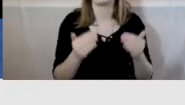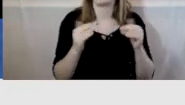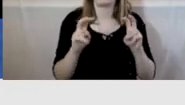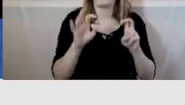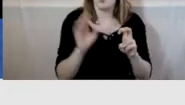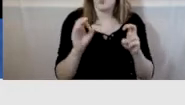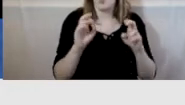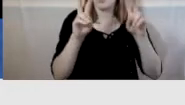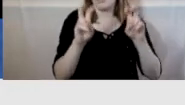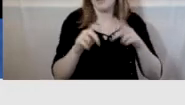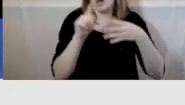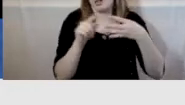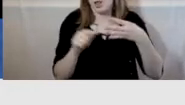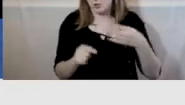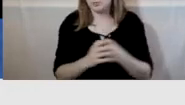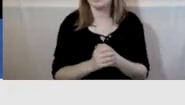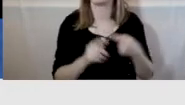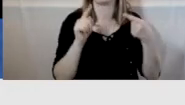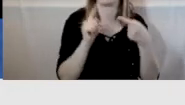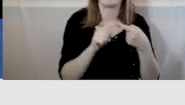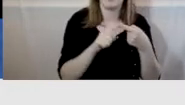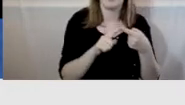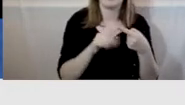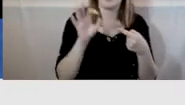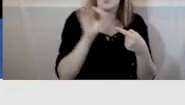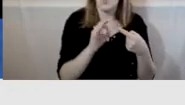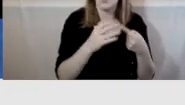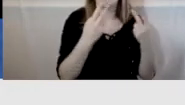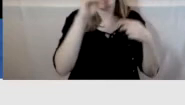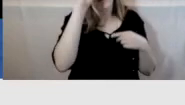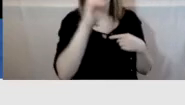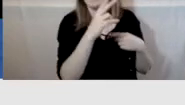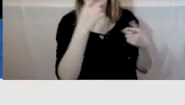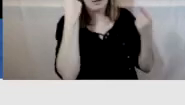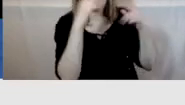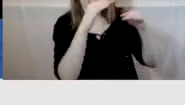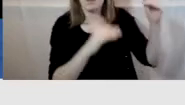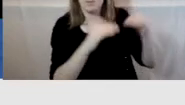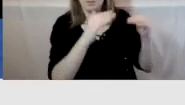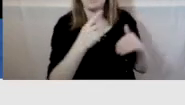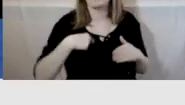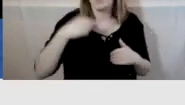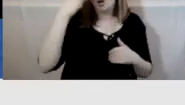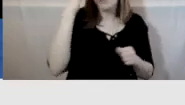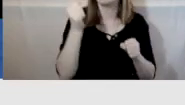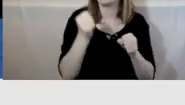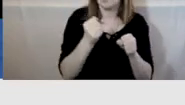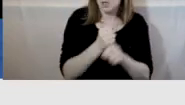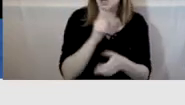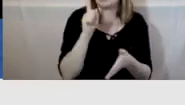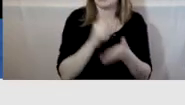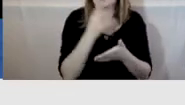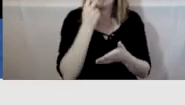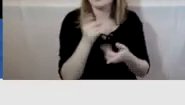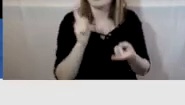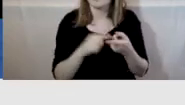benchmarking. We talked that we have to take into consideration the historical point of view and to compare our